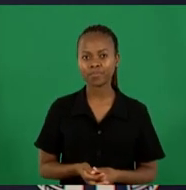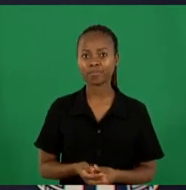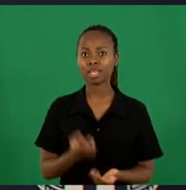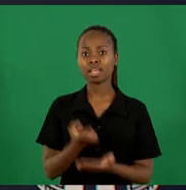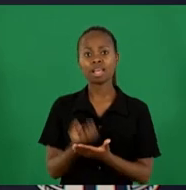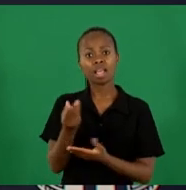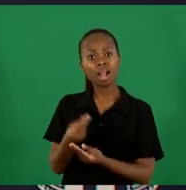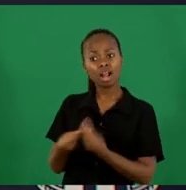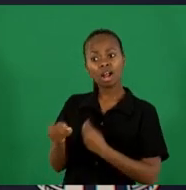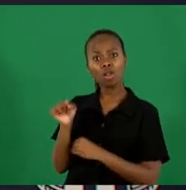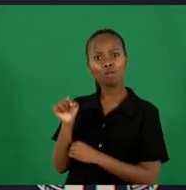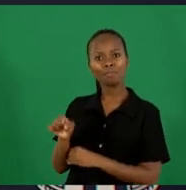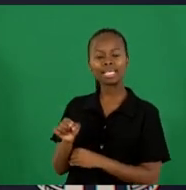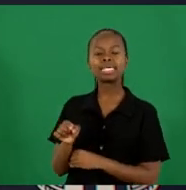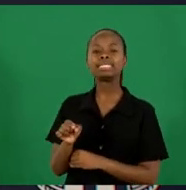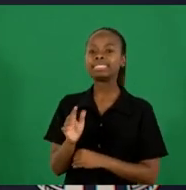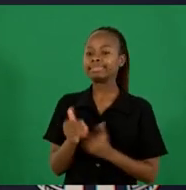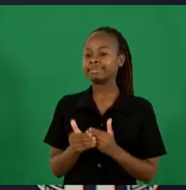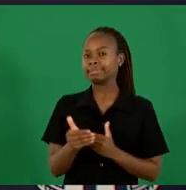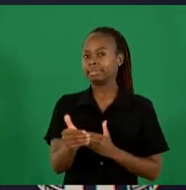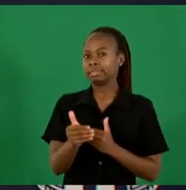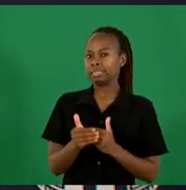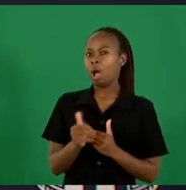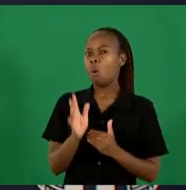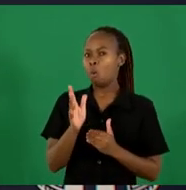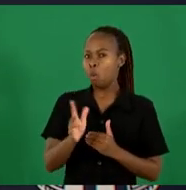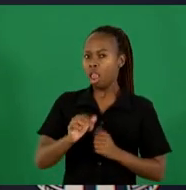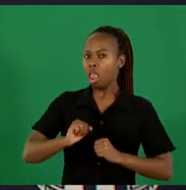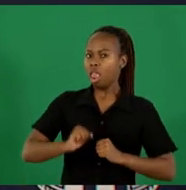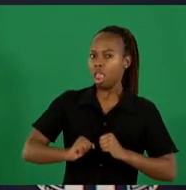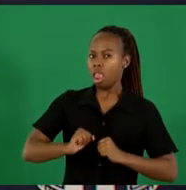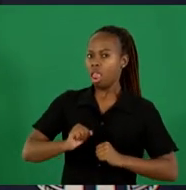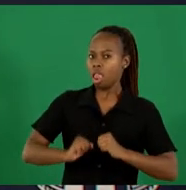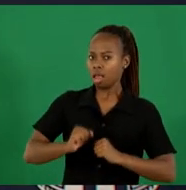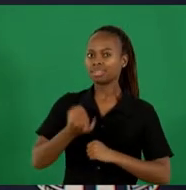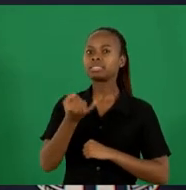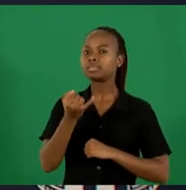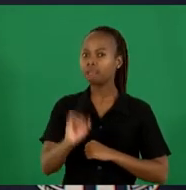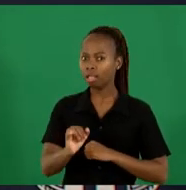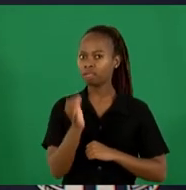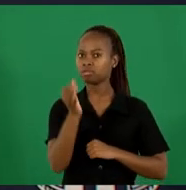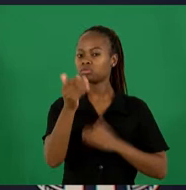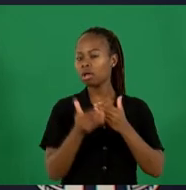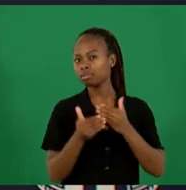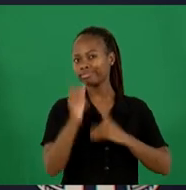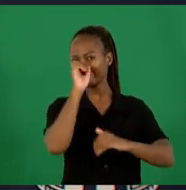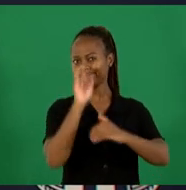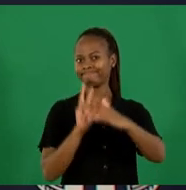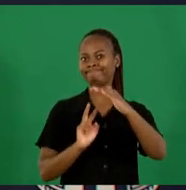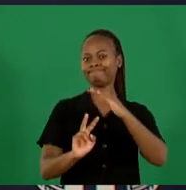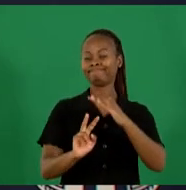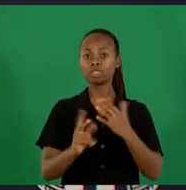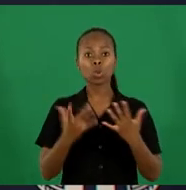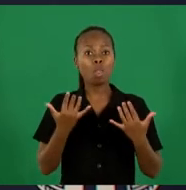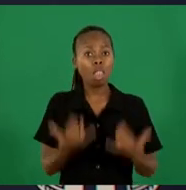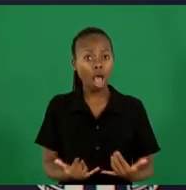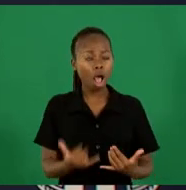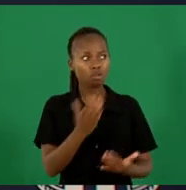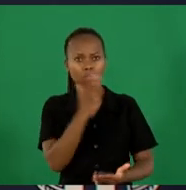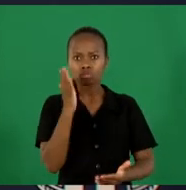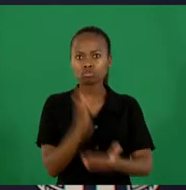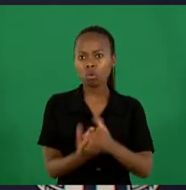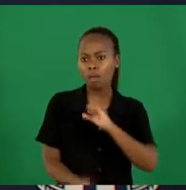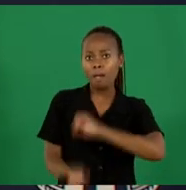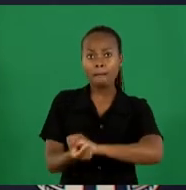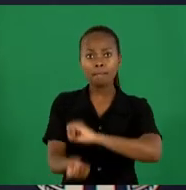are expected to remain more volatile for the foreseeable future. In this uncertain environment, monetary